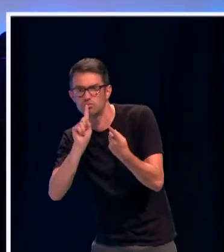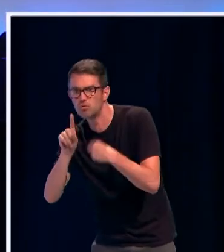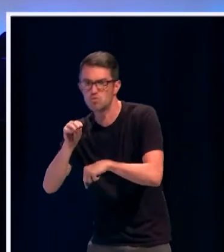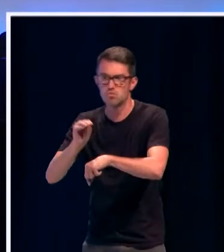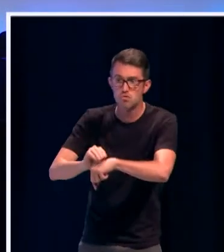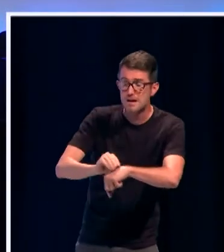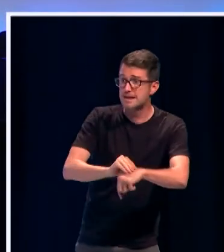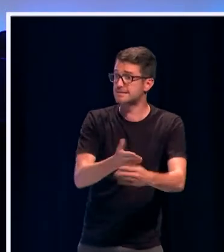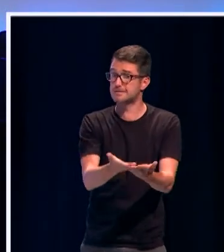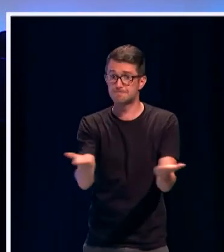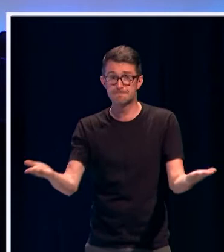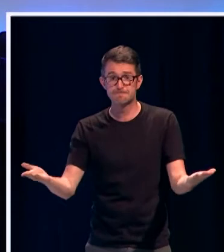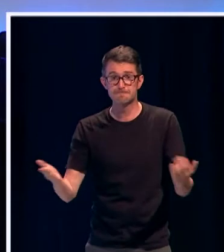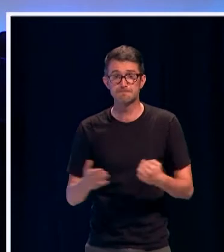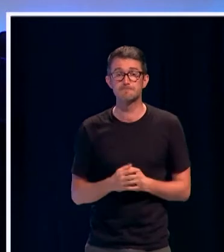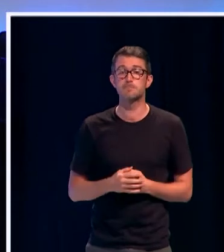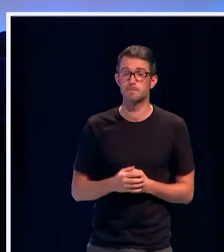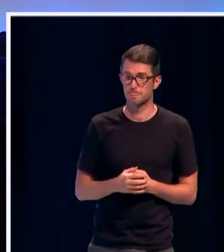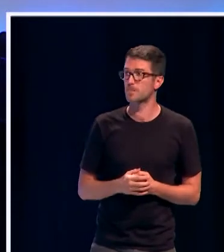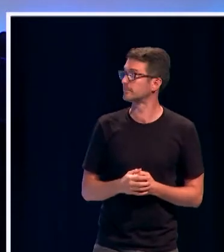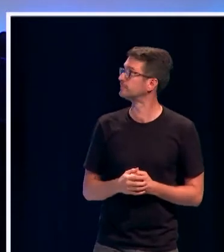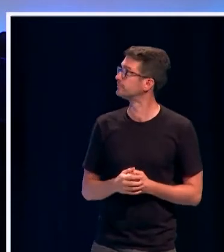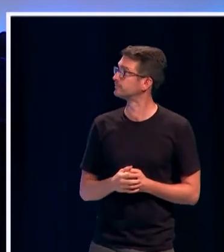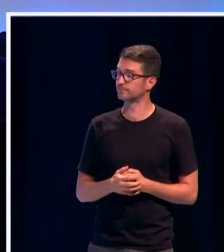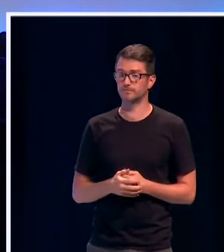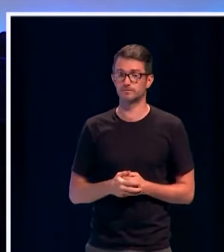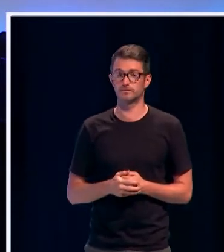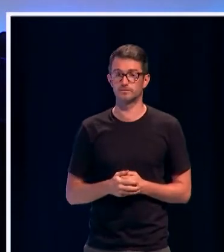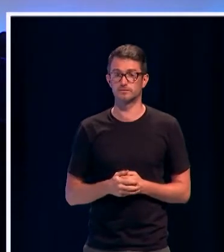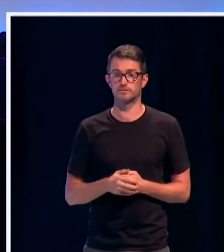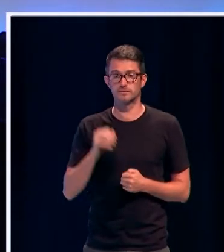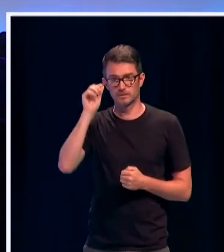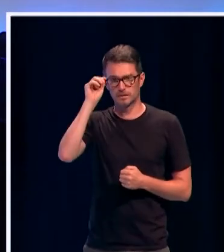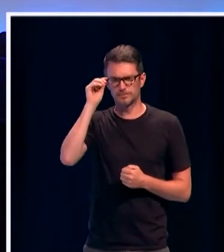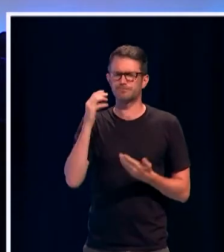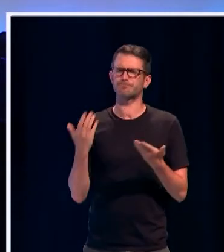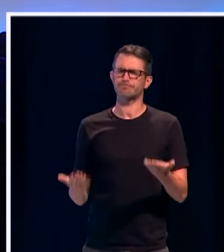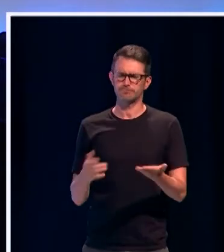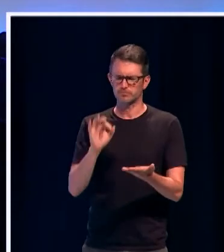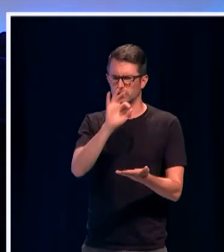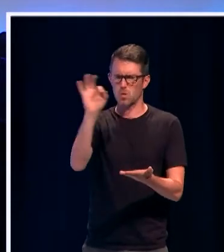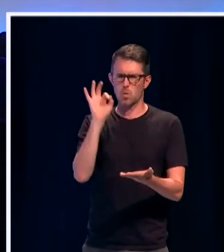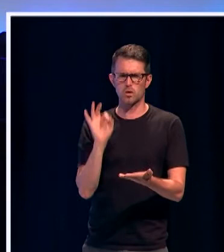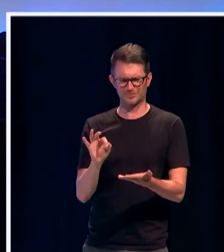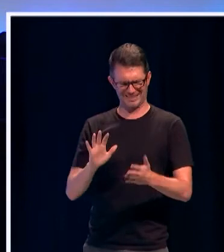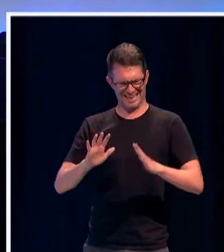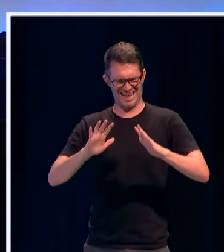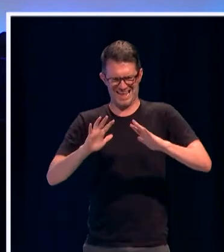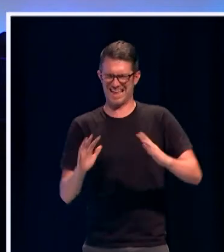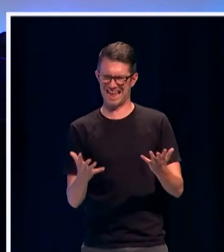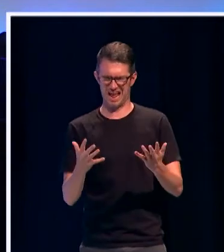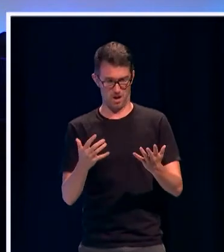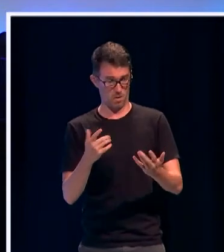How can we make sure that capacity building of national DPOs also improves integration with